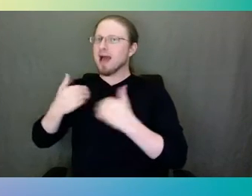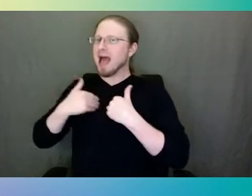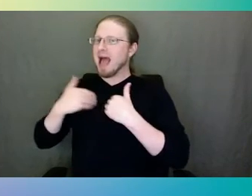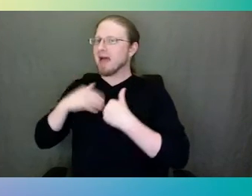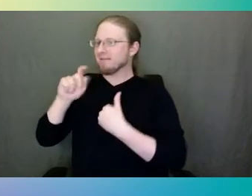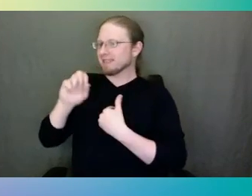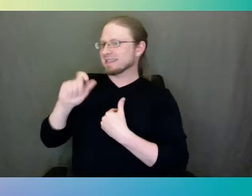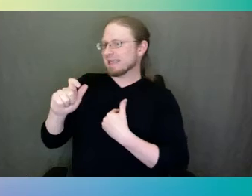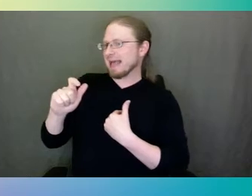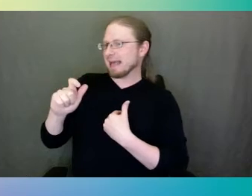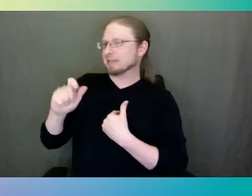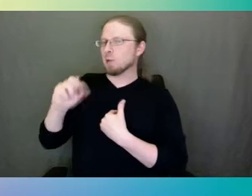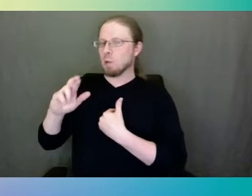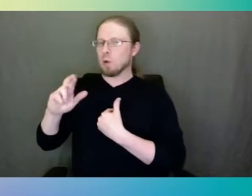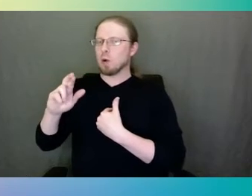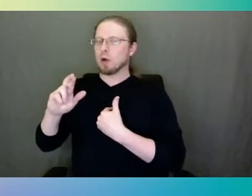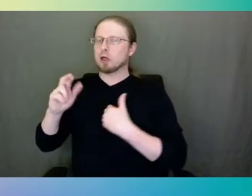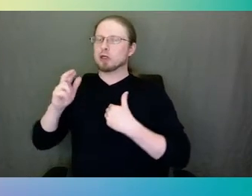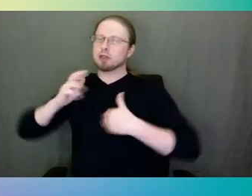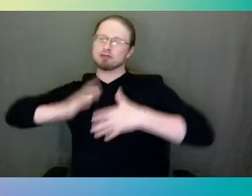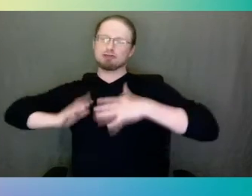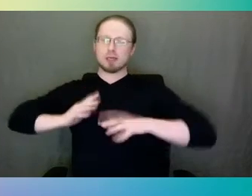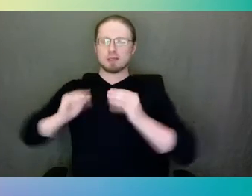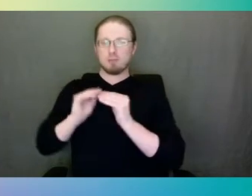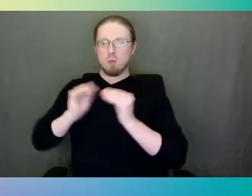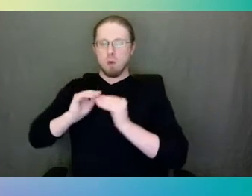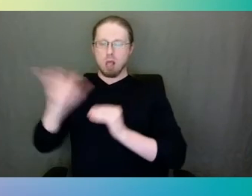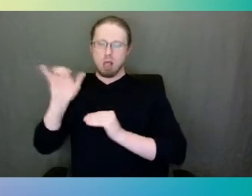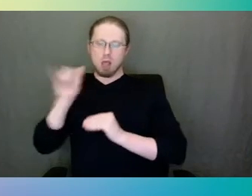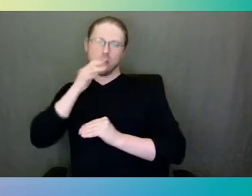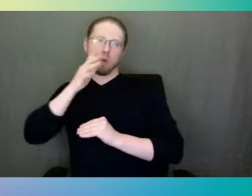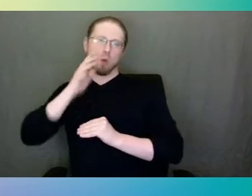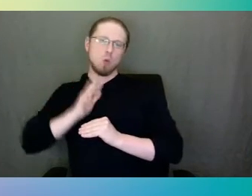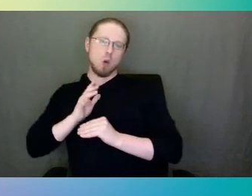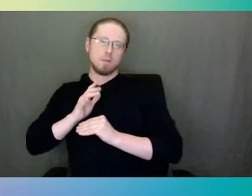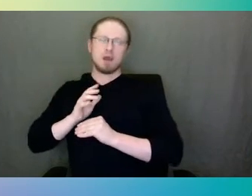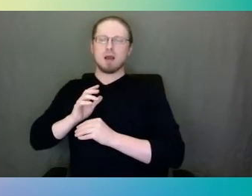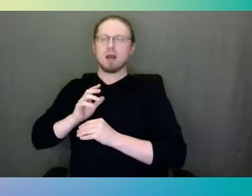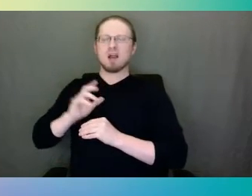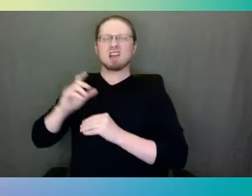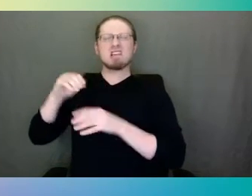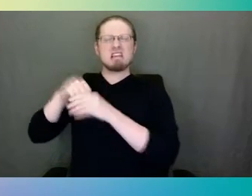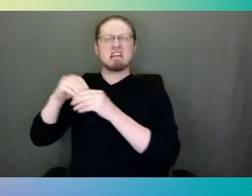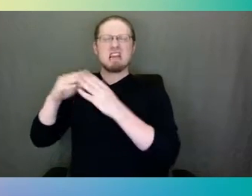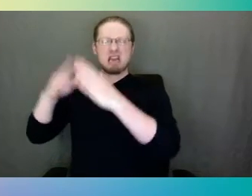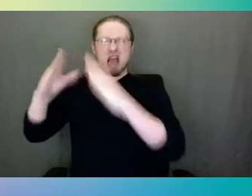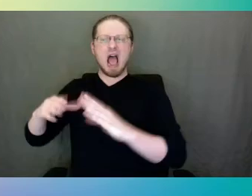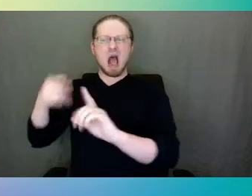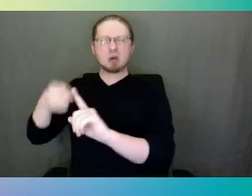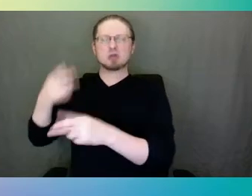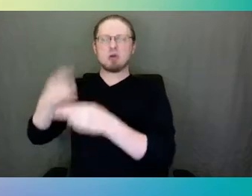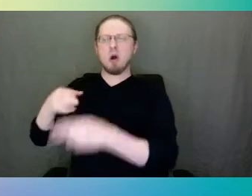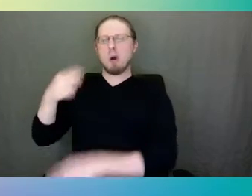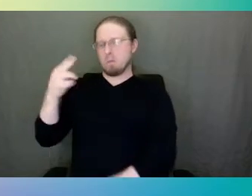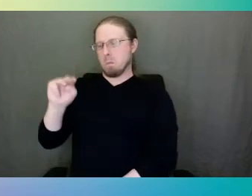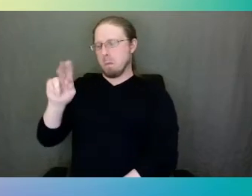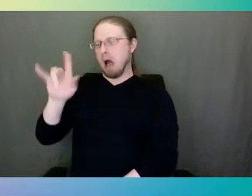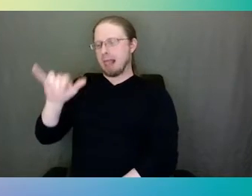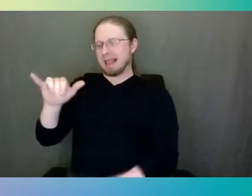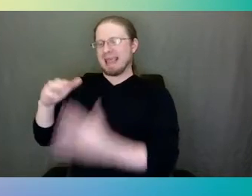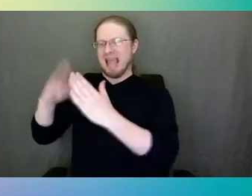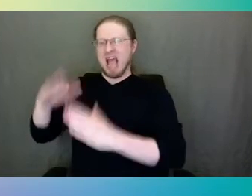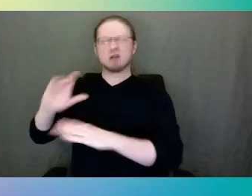molly houses. This is the very end of the 1600s. There's also such communities in Berlin and Paris and in